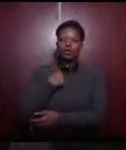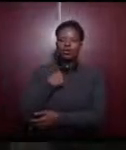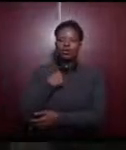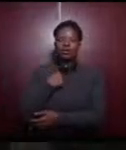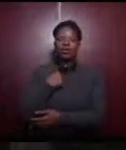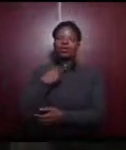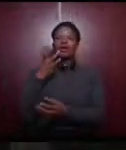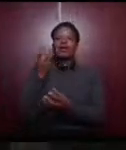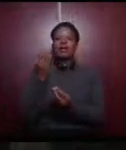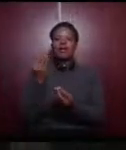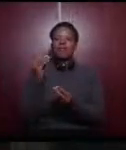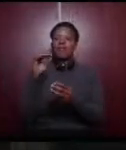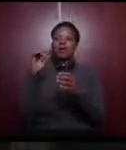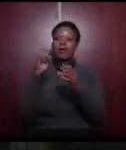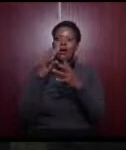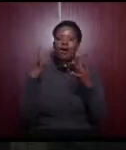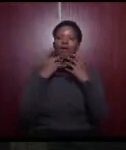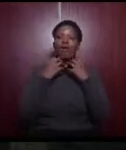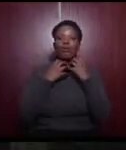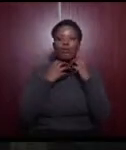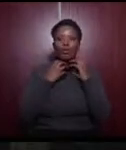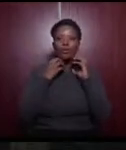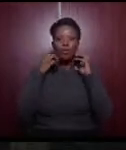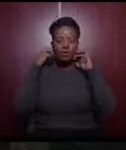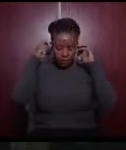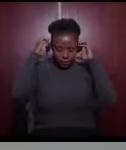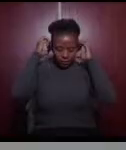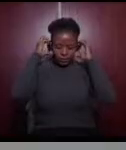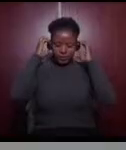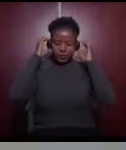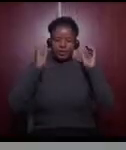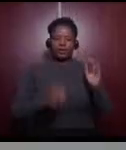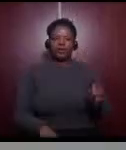dinomoro tsa rona di tsamaya byang.